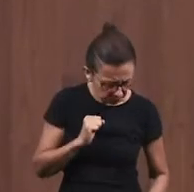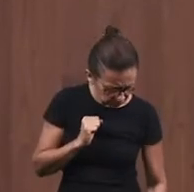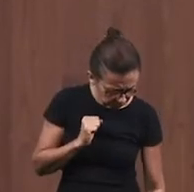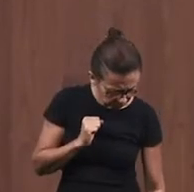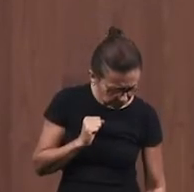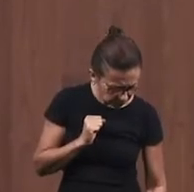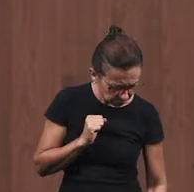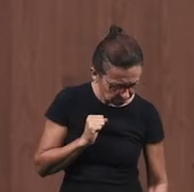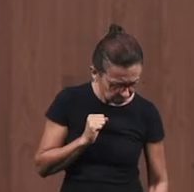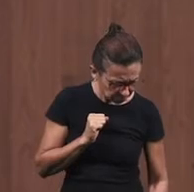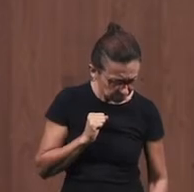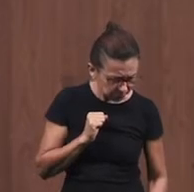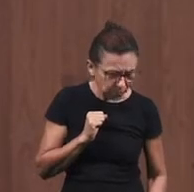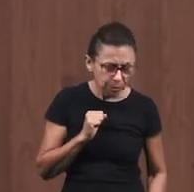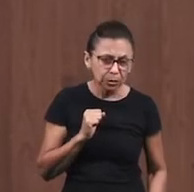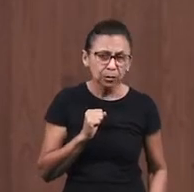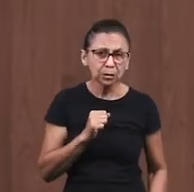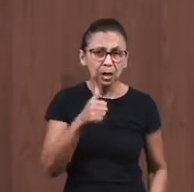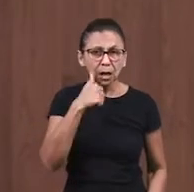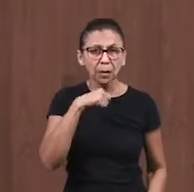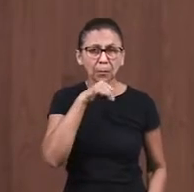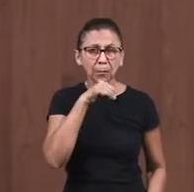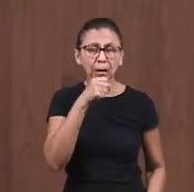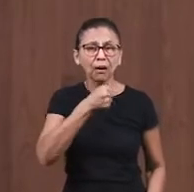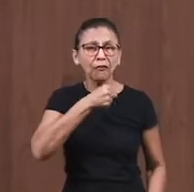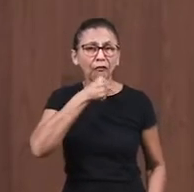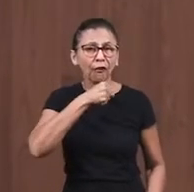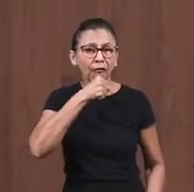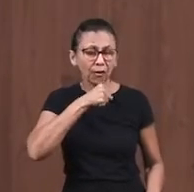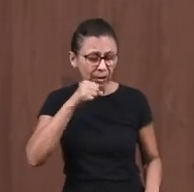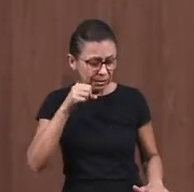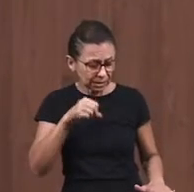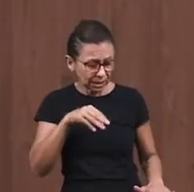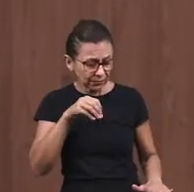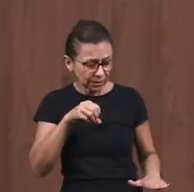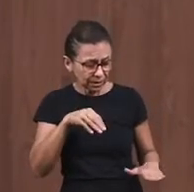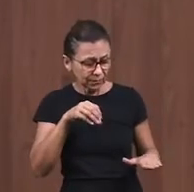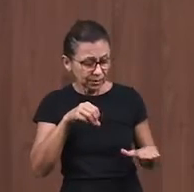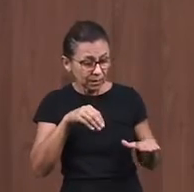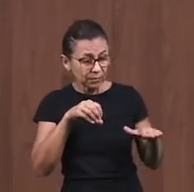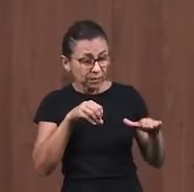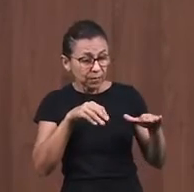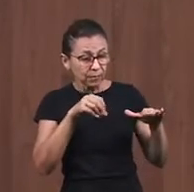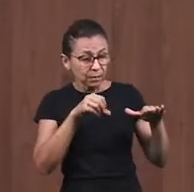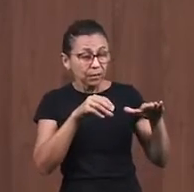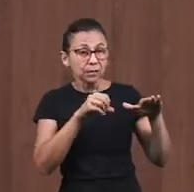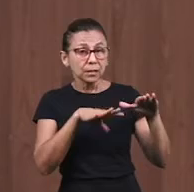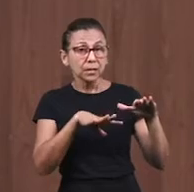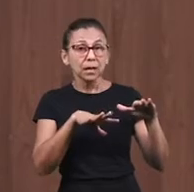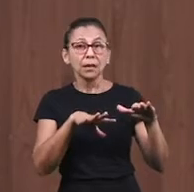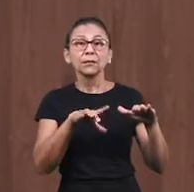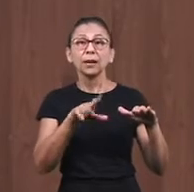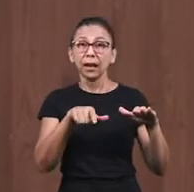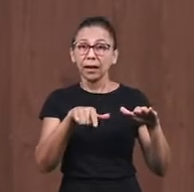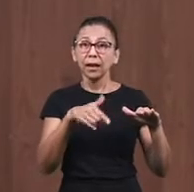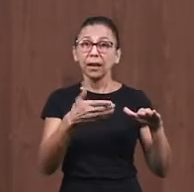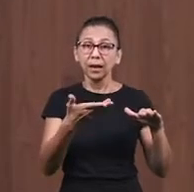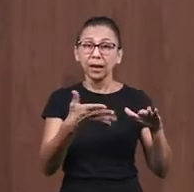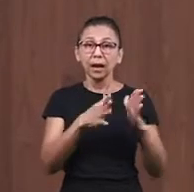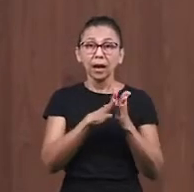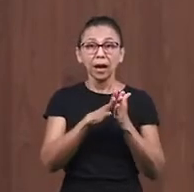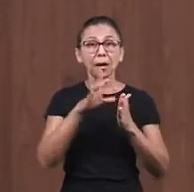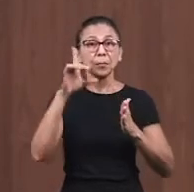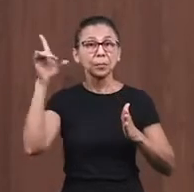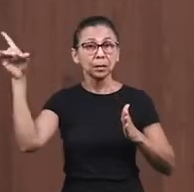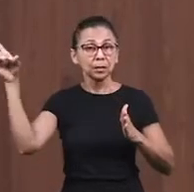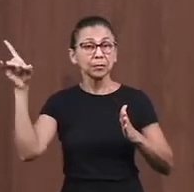was a child, when his mother and his grandmother taught him about the Word of God. Just like you guys,